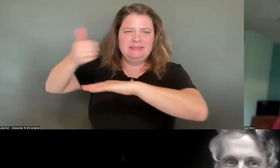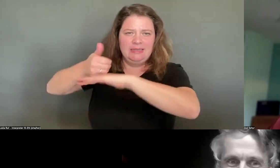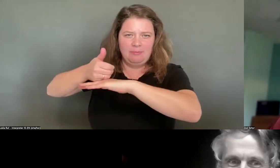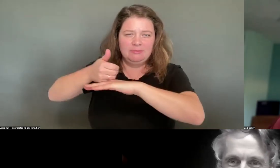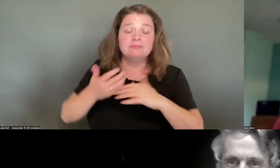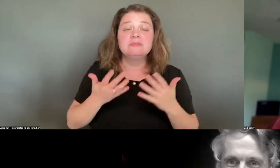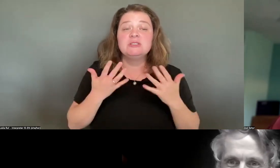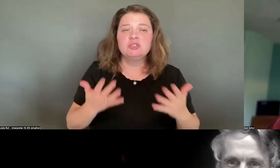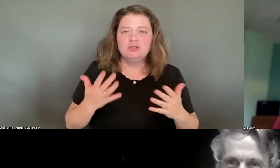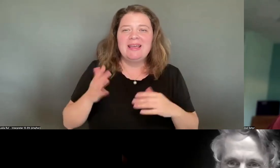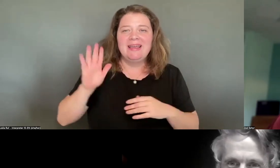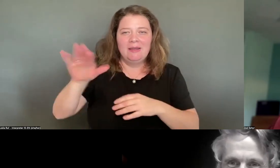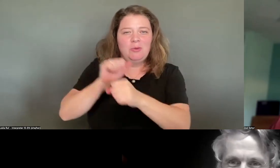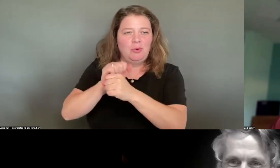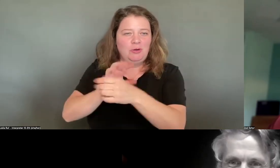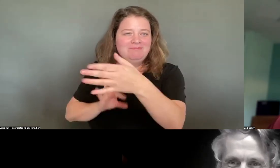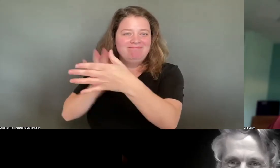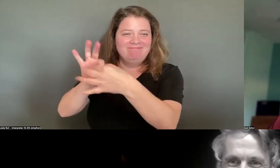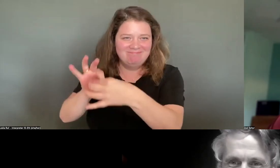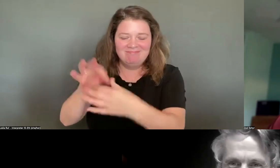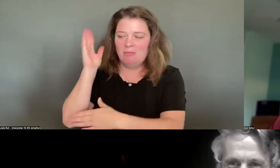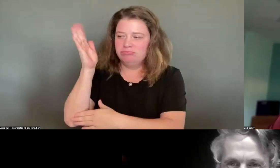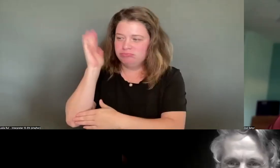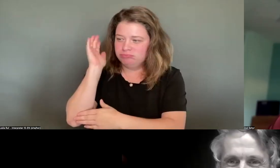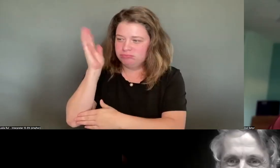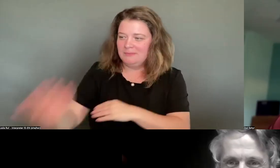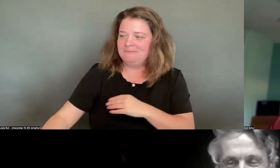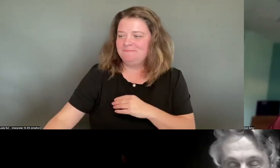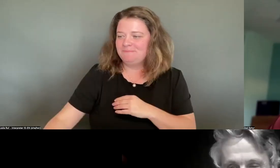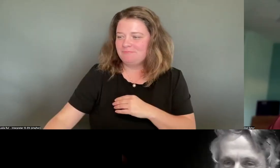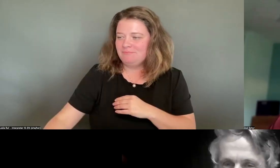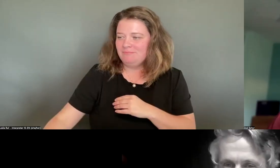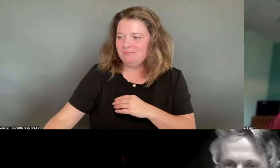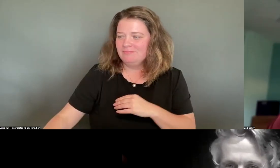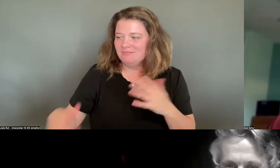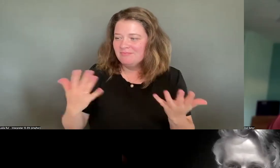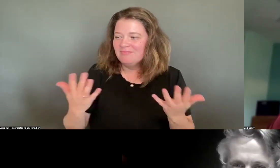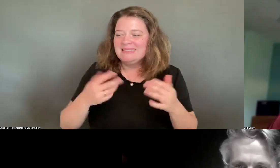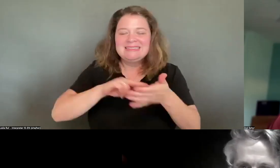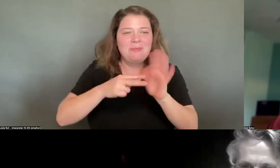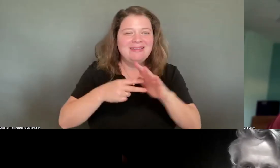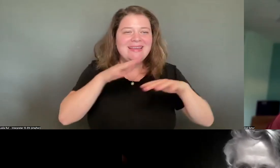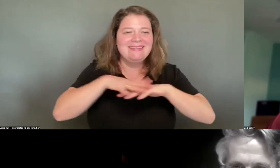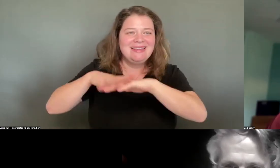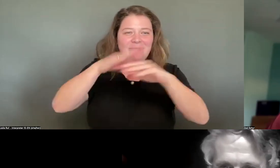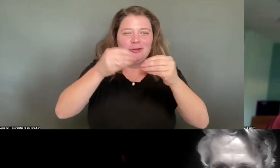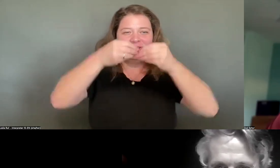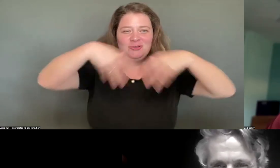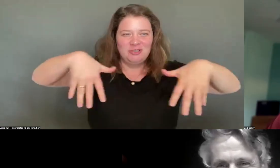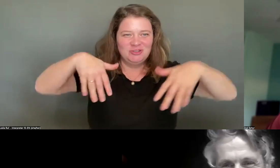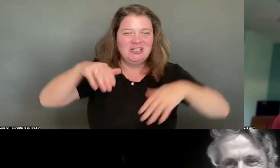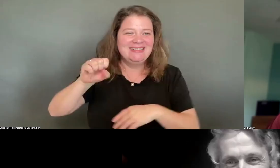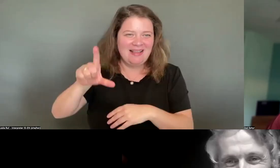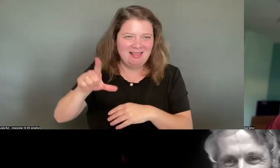norms collected for ASL. So Zed, it's a real pleasure, and I think very fitting that you're the first speaker for this